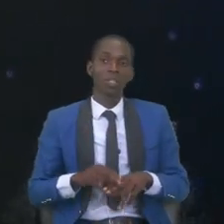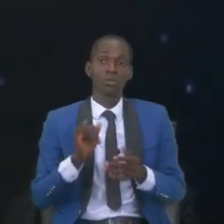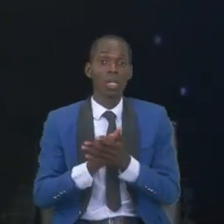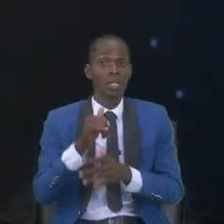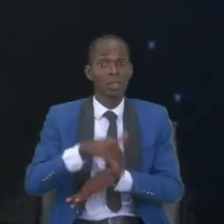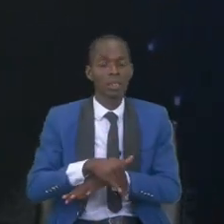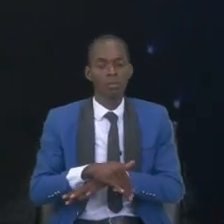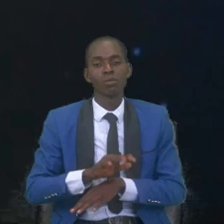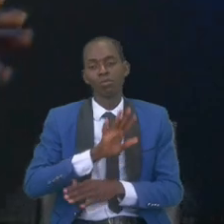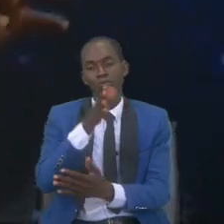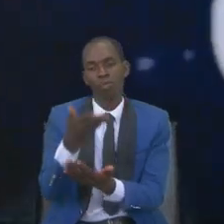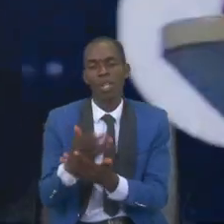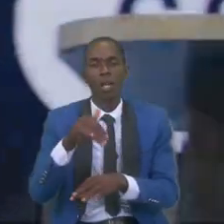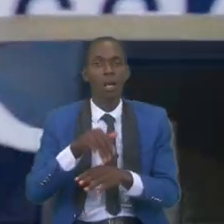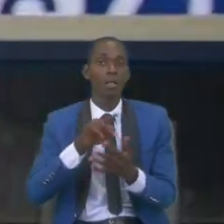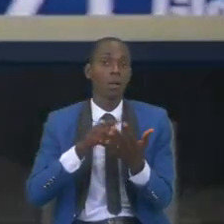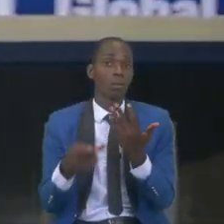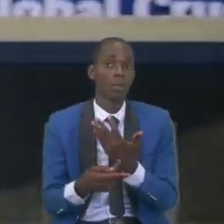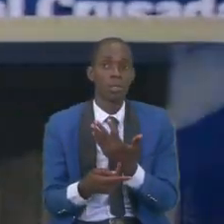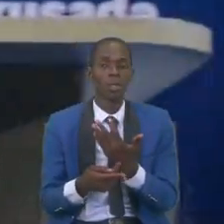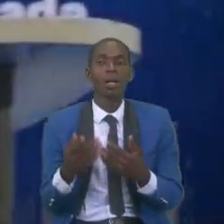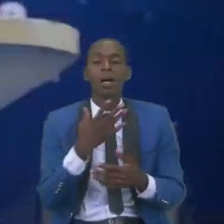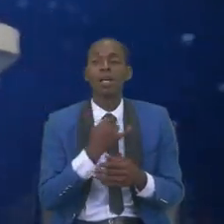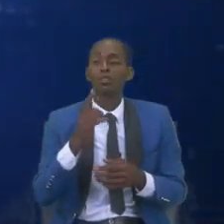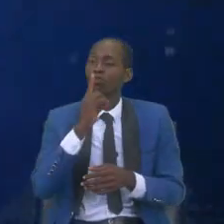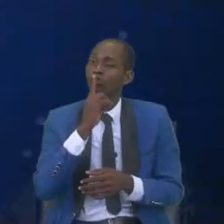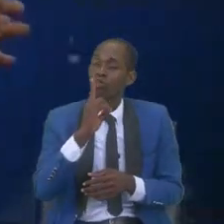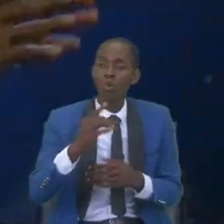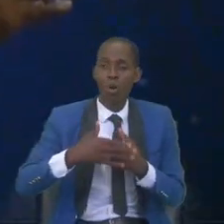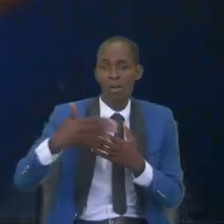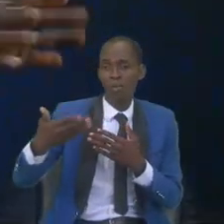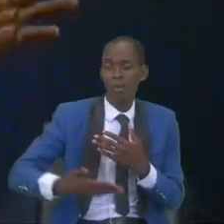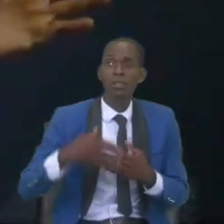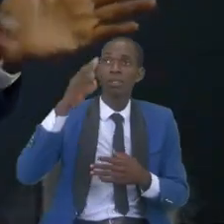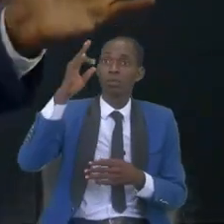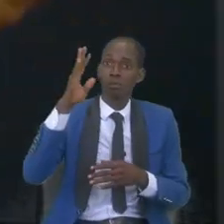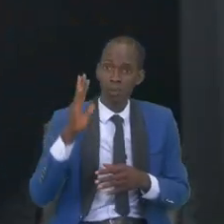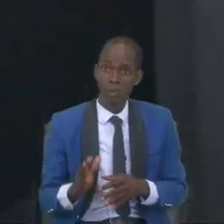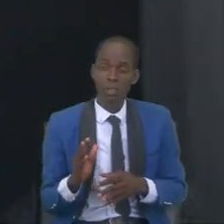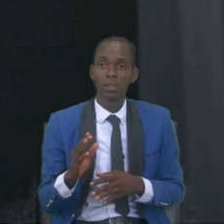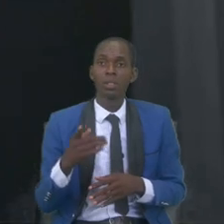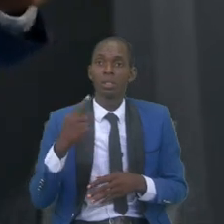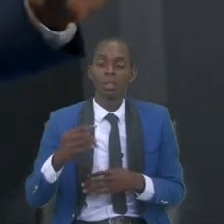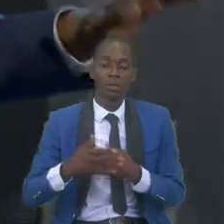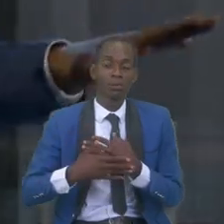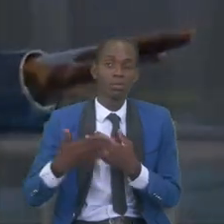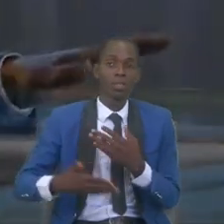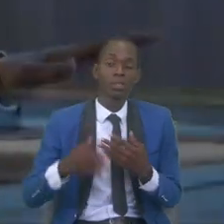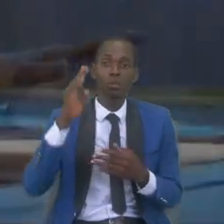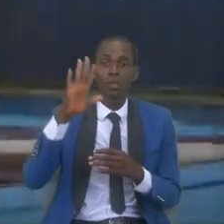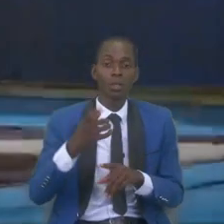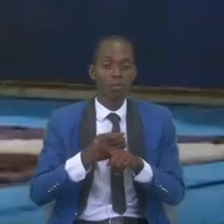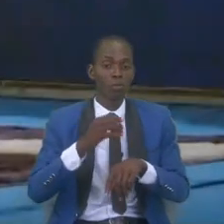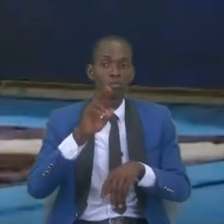got there. And the official person to preach and pray, our evangelist from the UK, he was